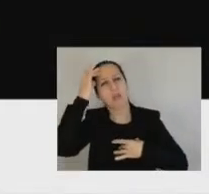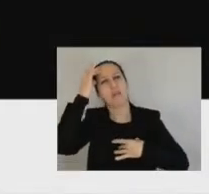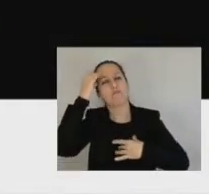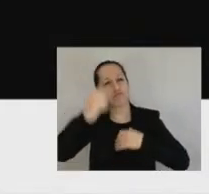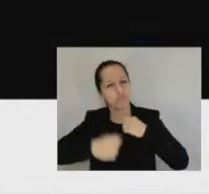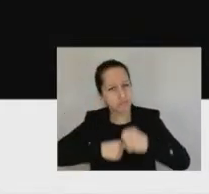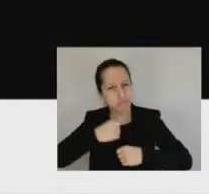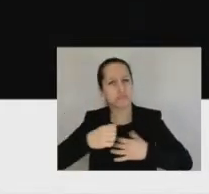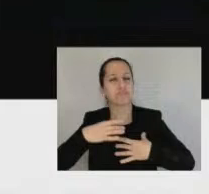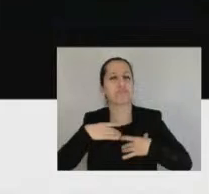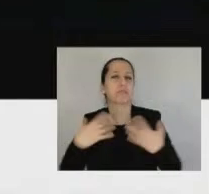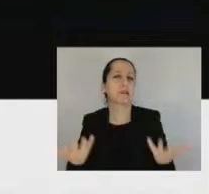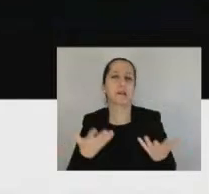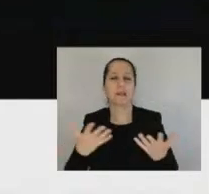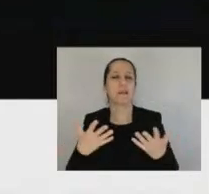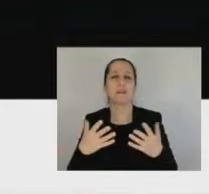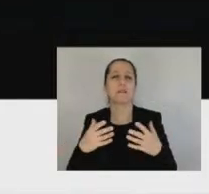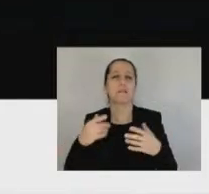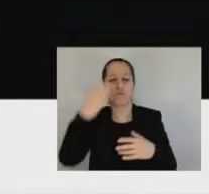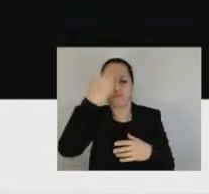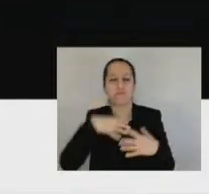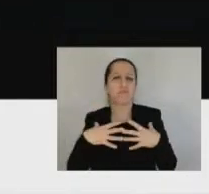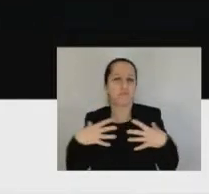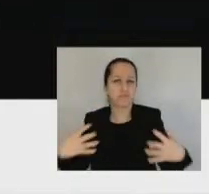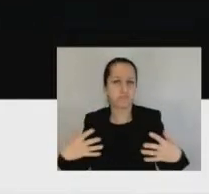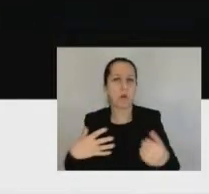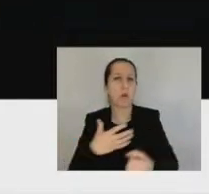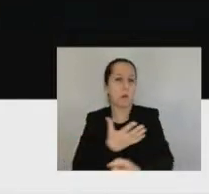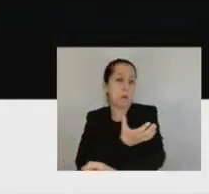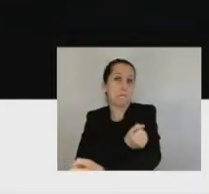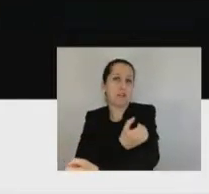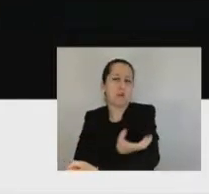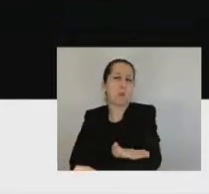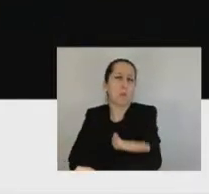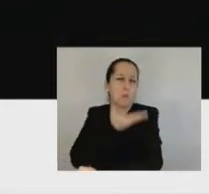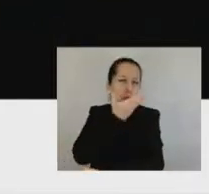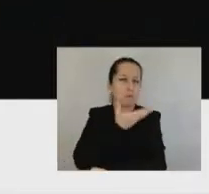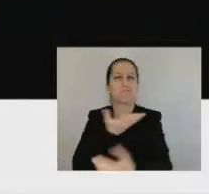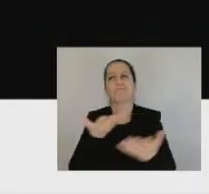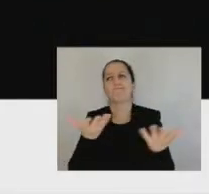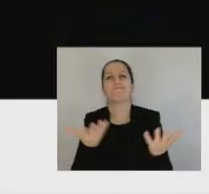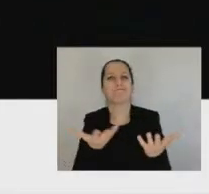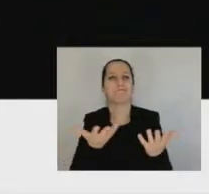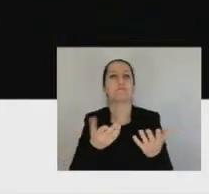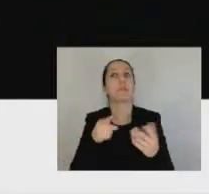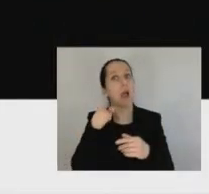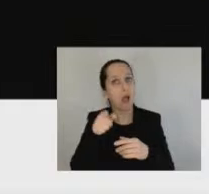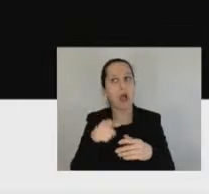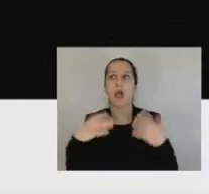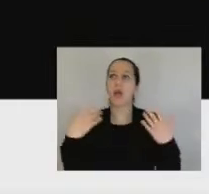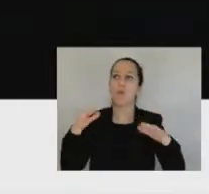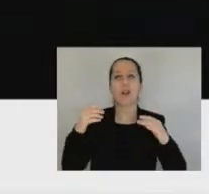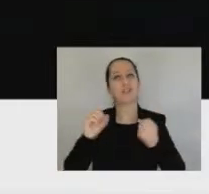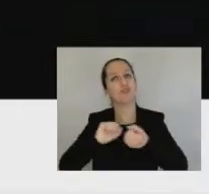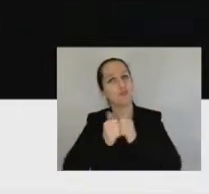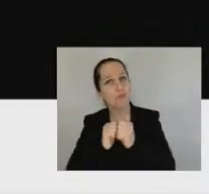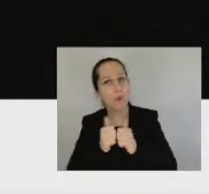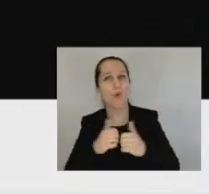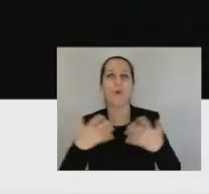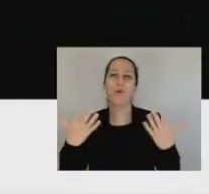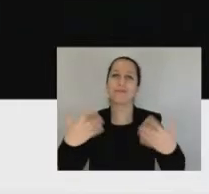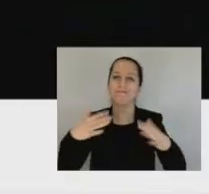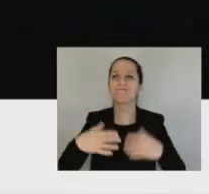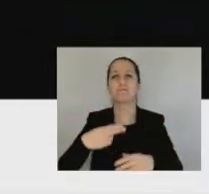diseases, non-transmissible diseases, high blood pressure, obesity, and so on. And normally we focus on the importance of physical